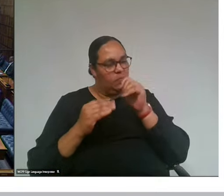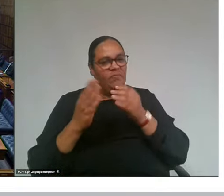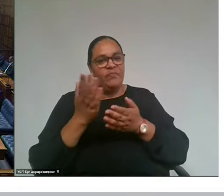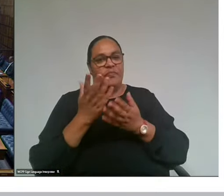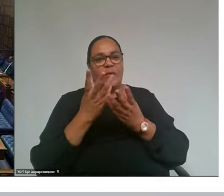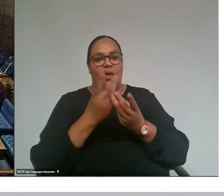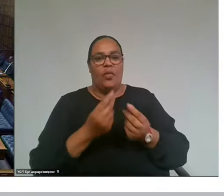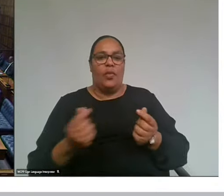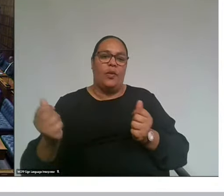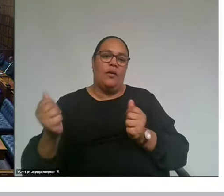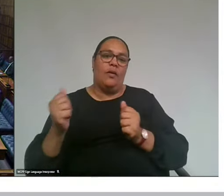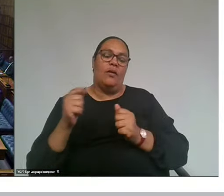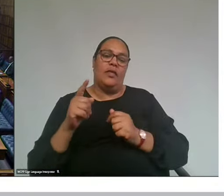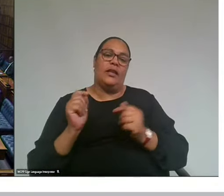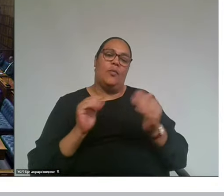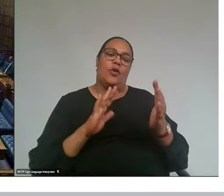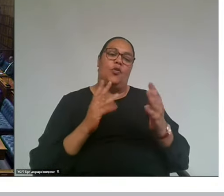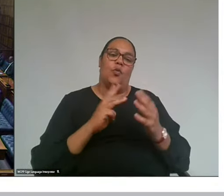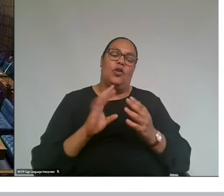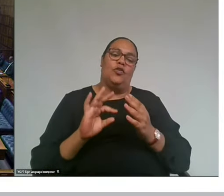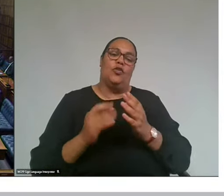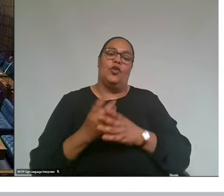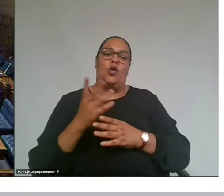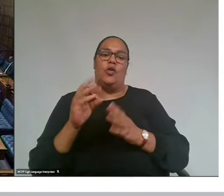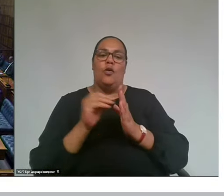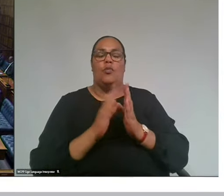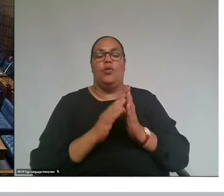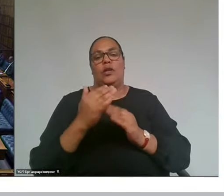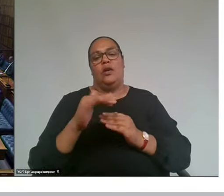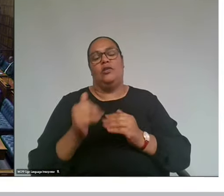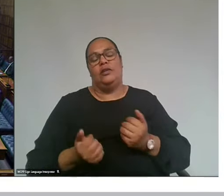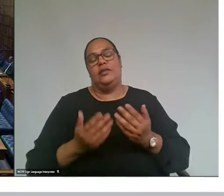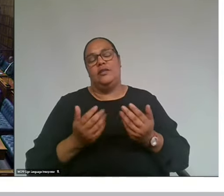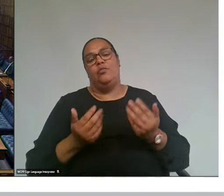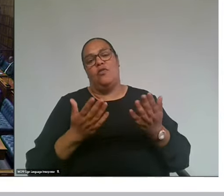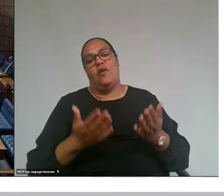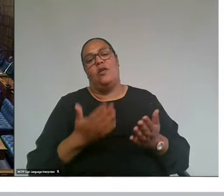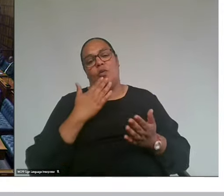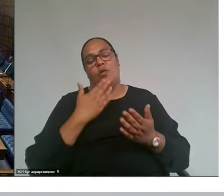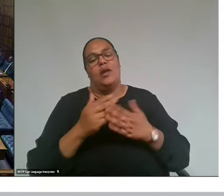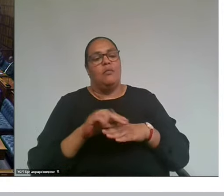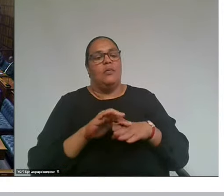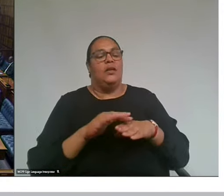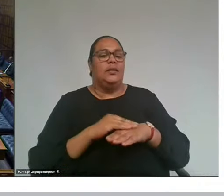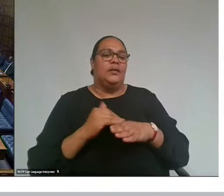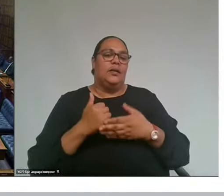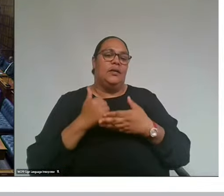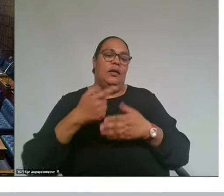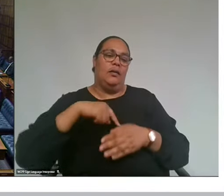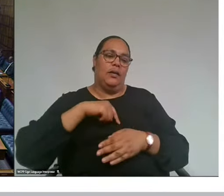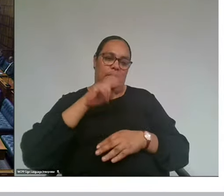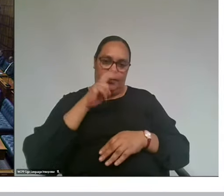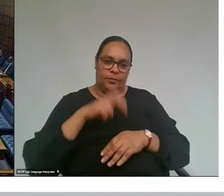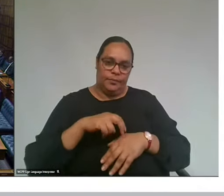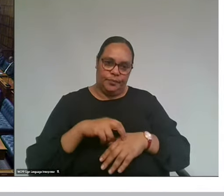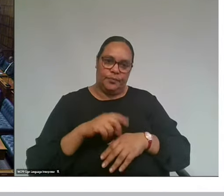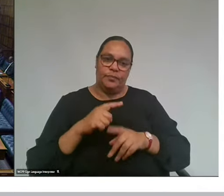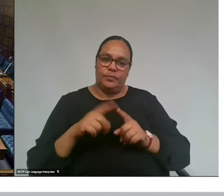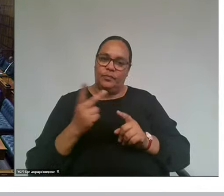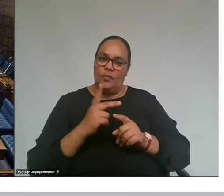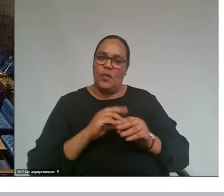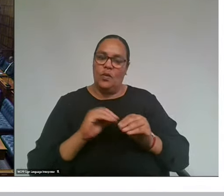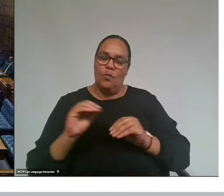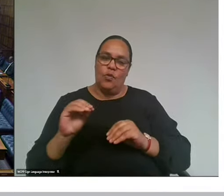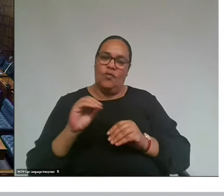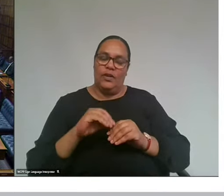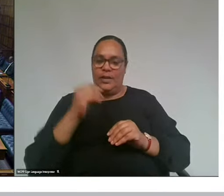approach where wker was still supporting while we were trying to look for an outside service provider that could basically assist with our needs um with also moving